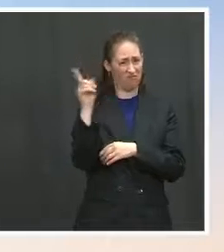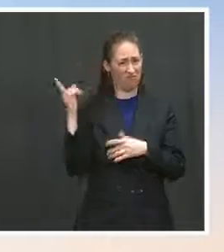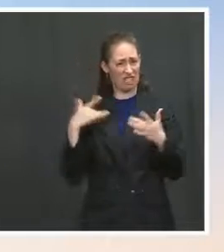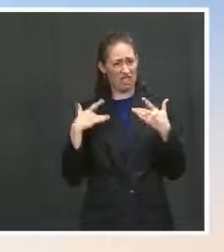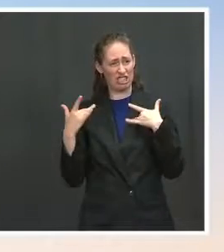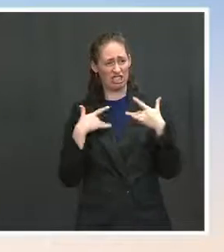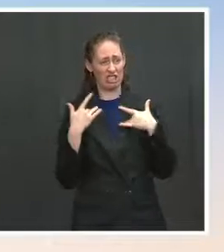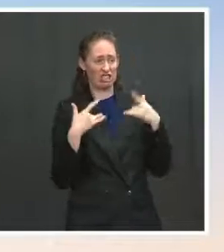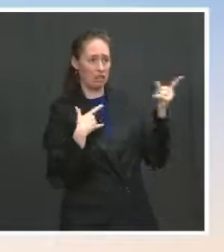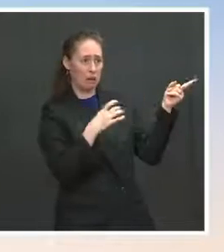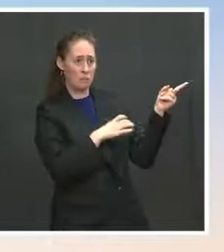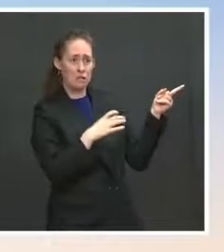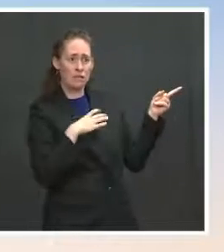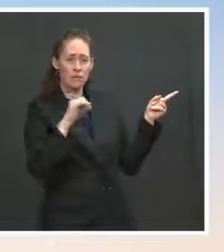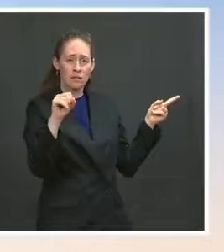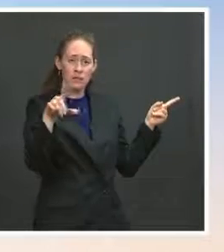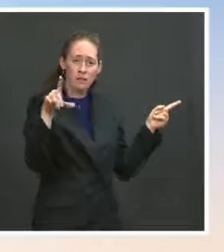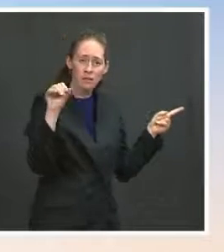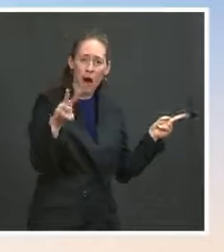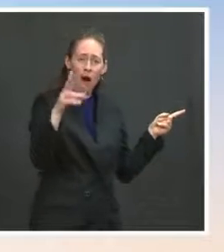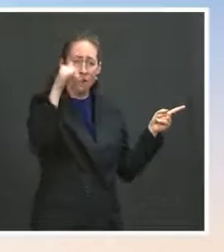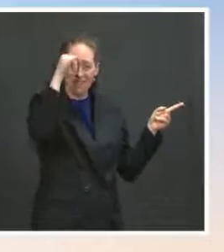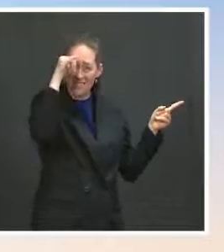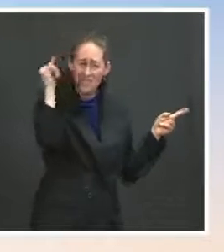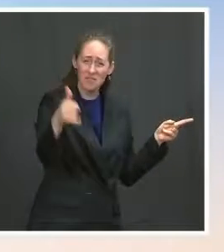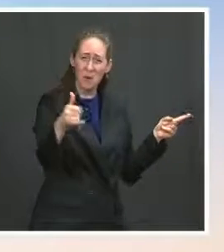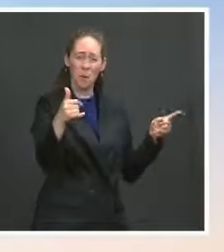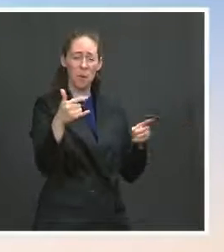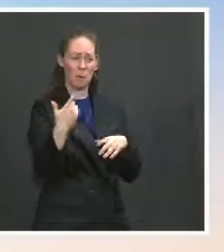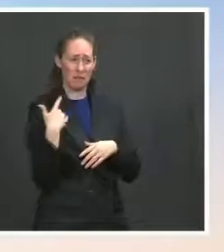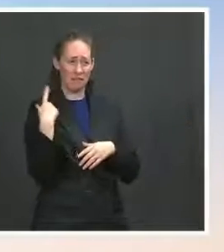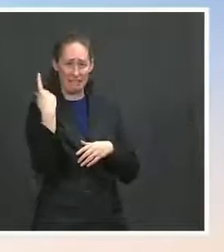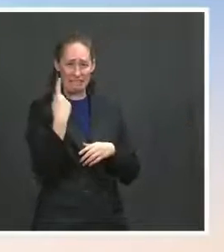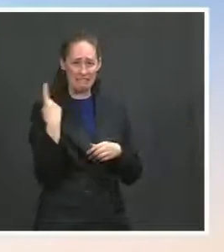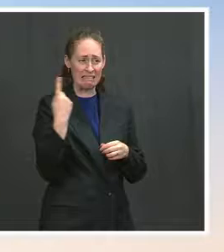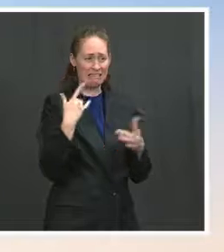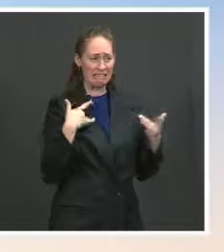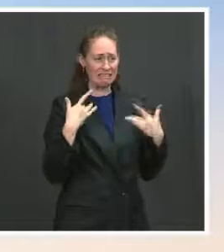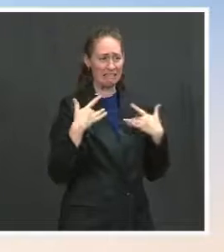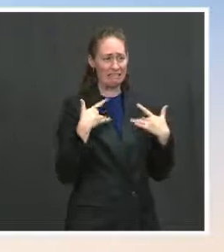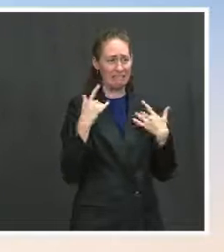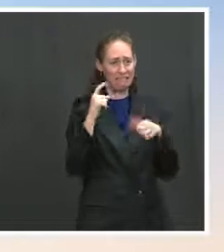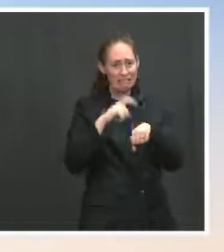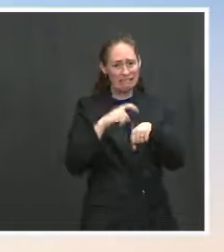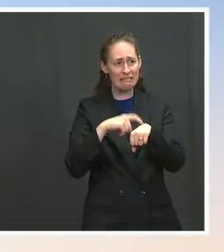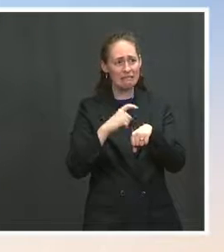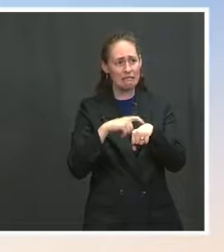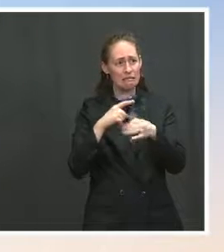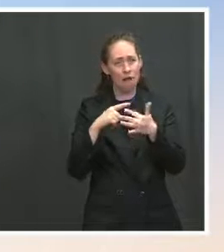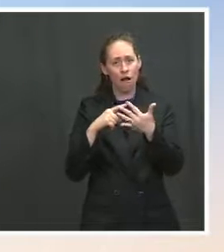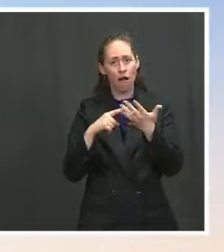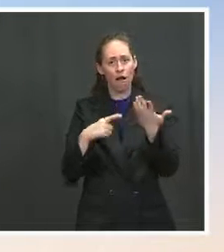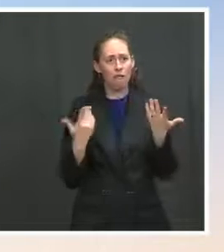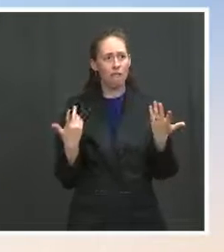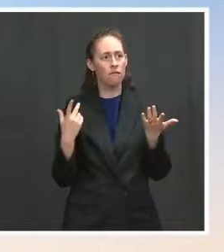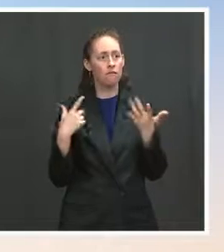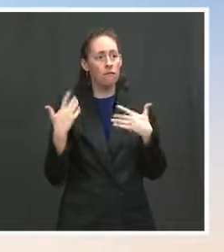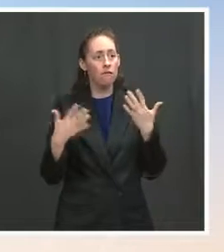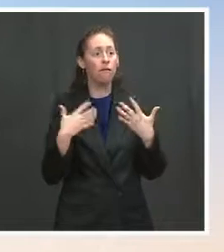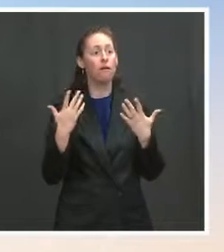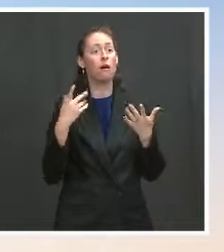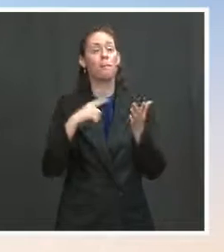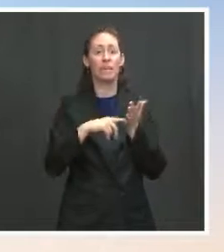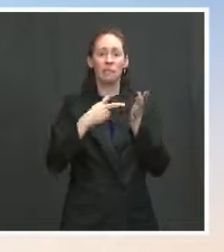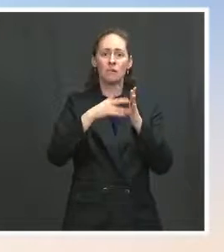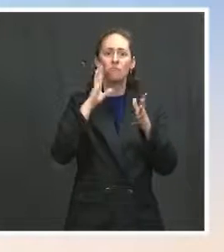pace on everything from democracy reform to a policing bill to these endless infrastructure talks, and that it will get harder as you get closer to